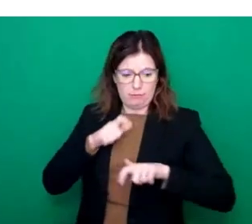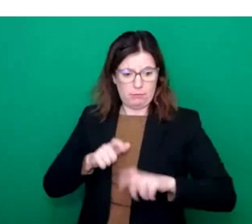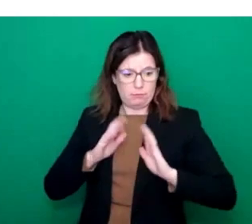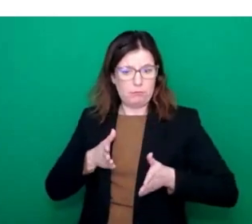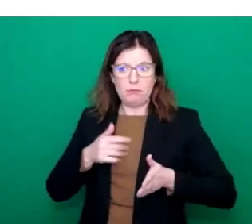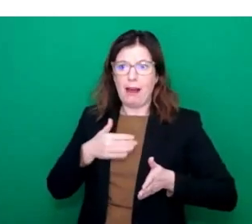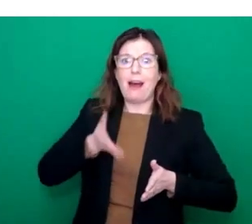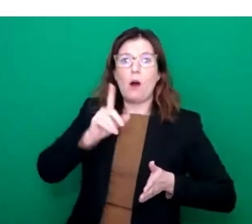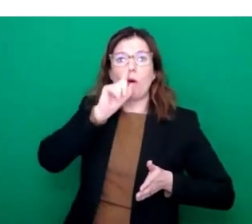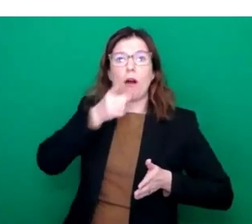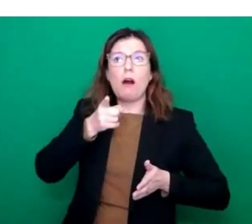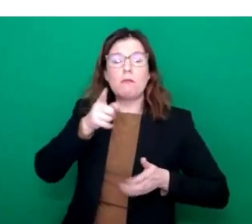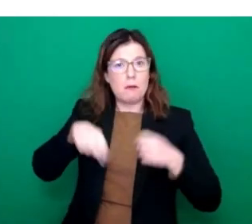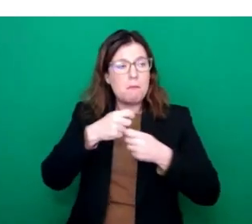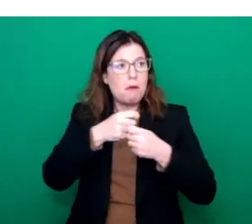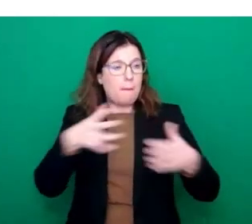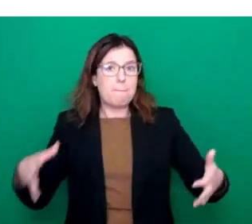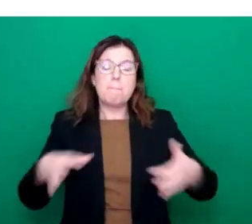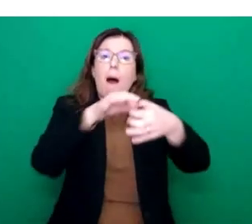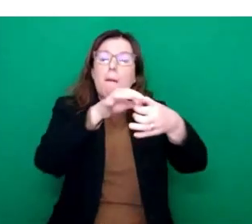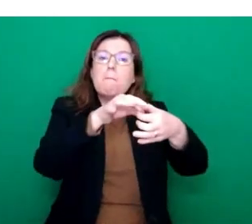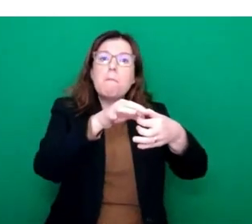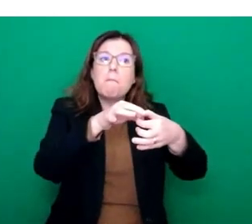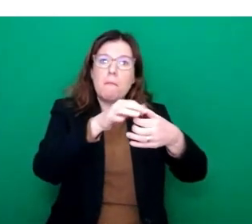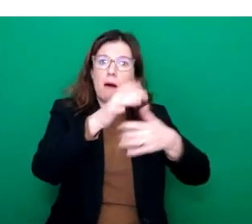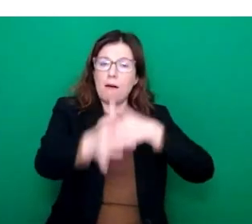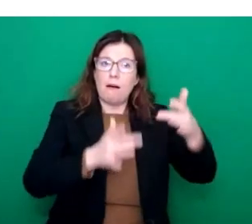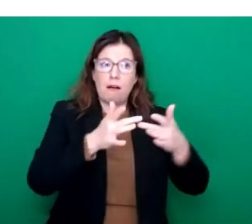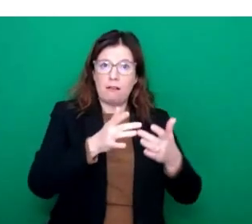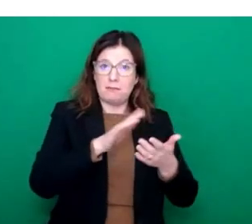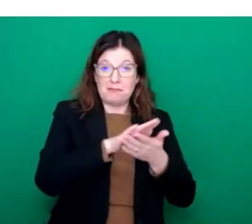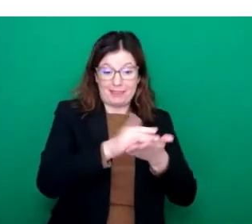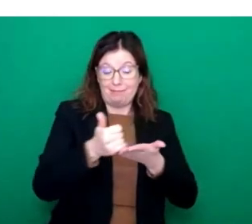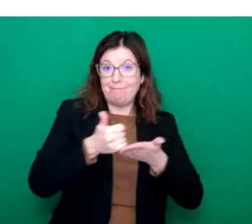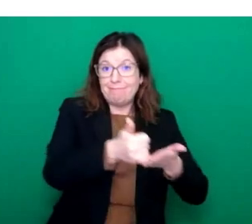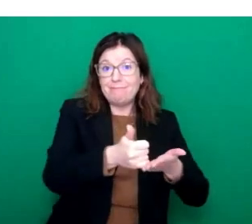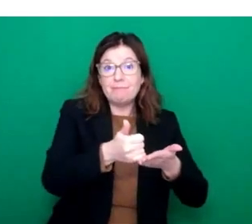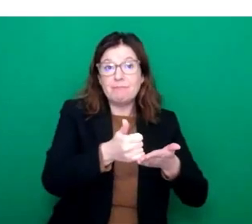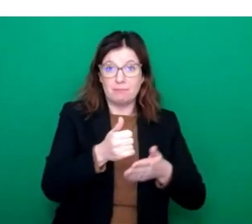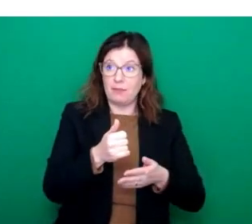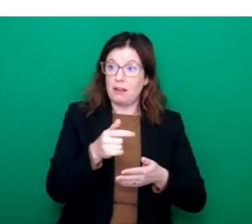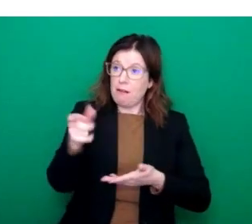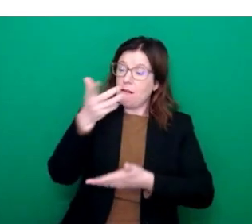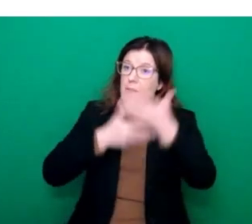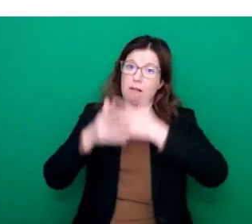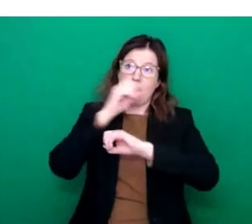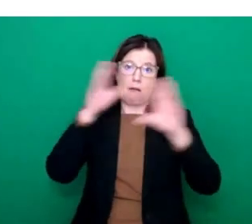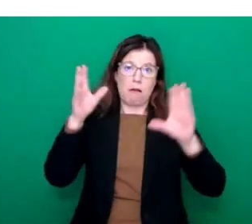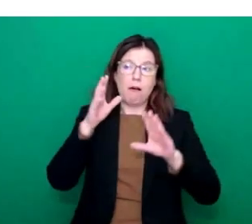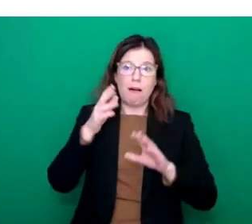into communities can really only benefit patients. So it's really good to see a very